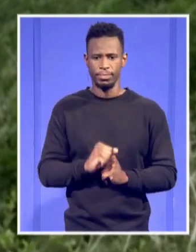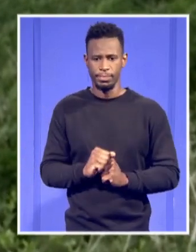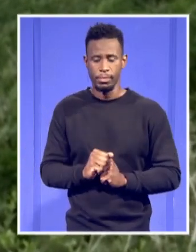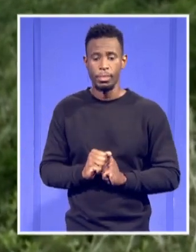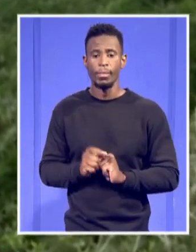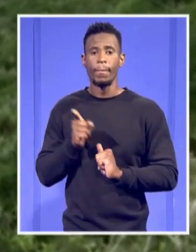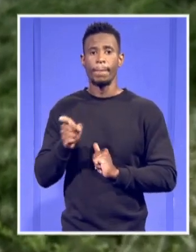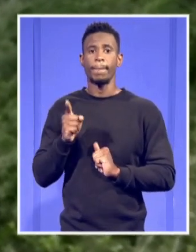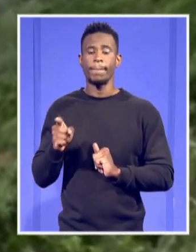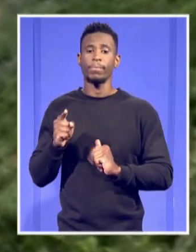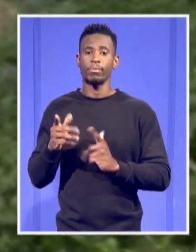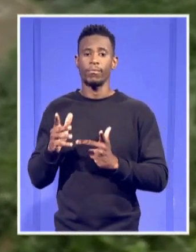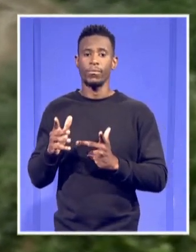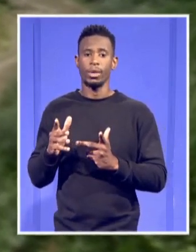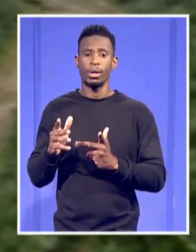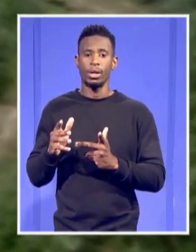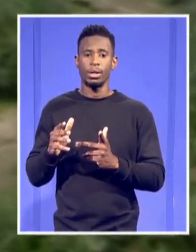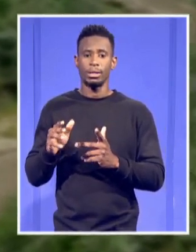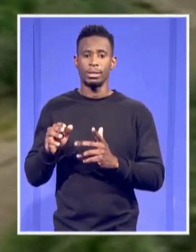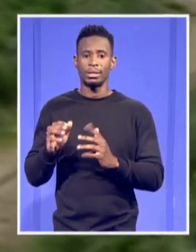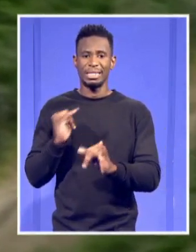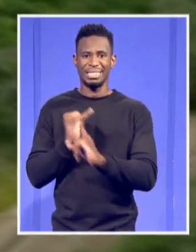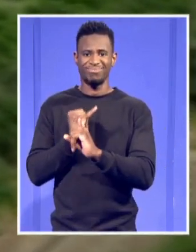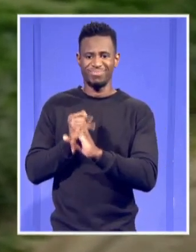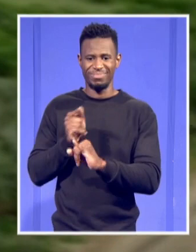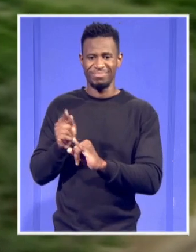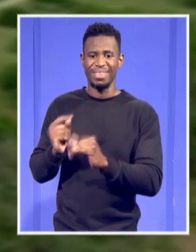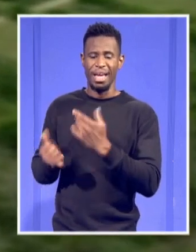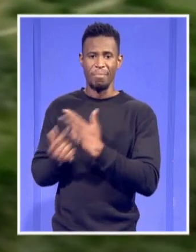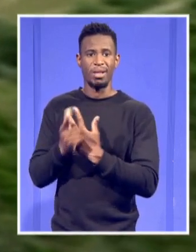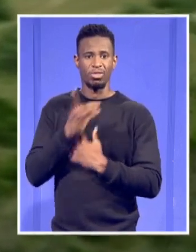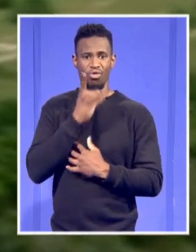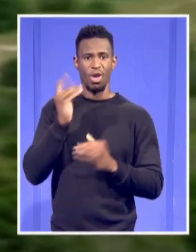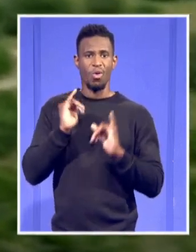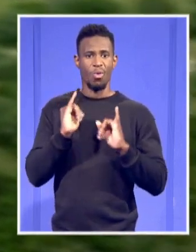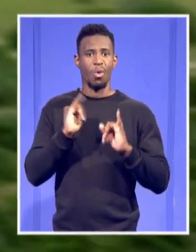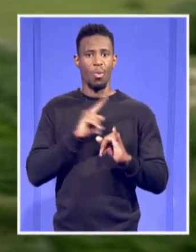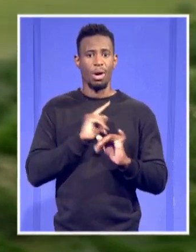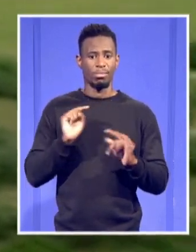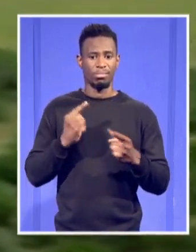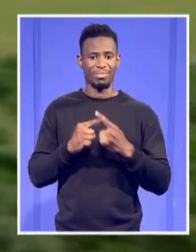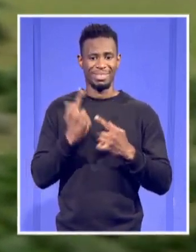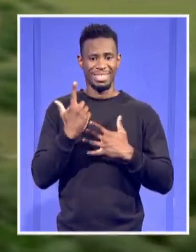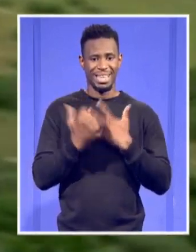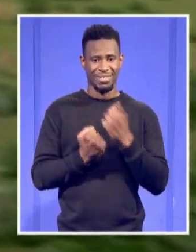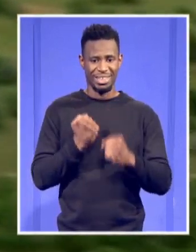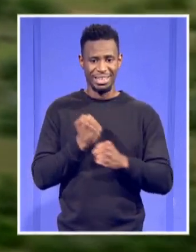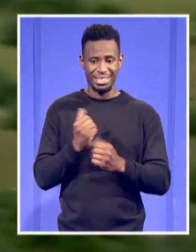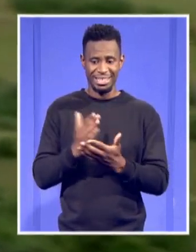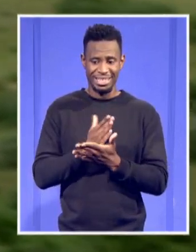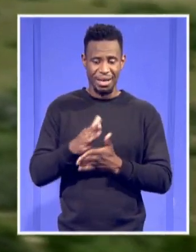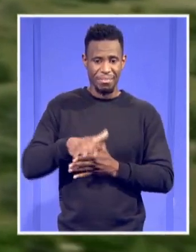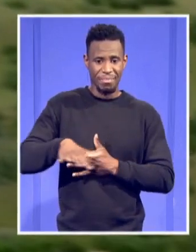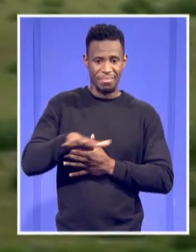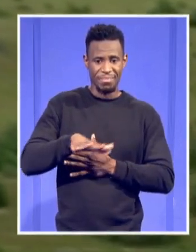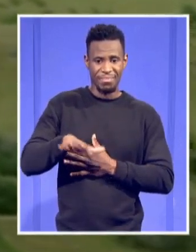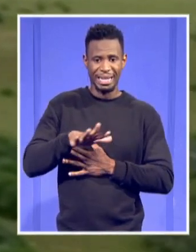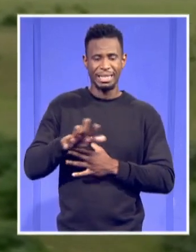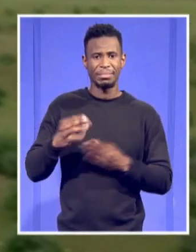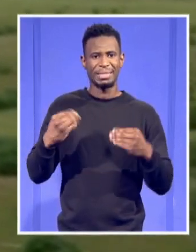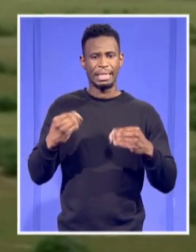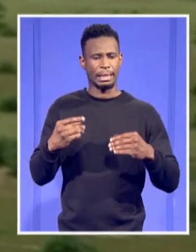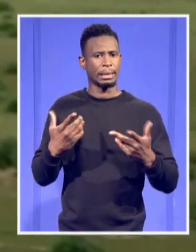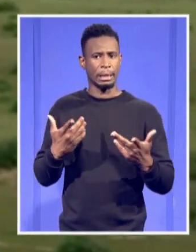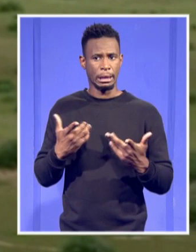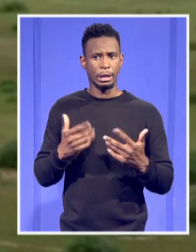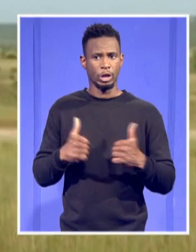hit by the drought. The past 7 years have been tough for the wildlife in some game reserves. Amongst our team,